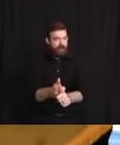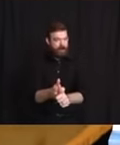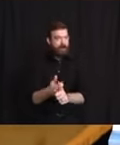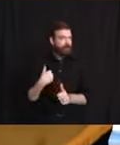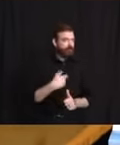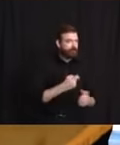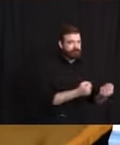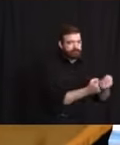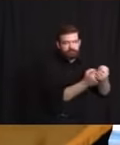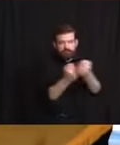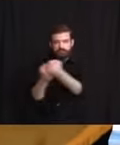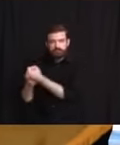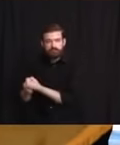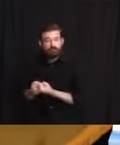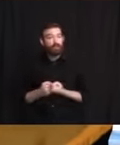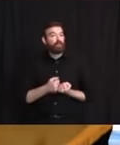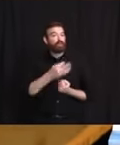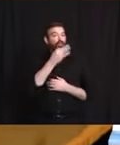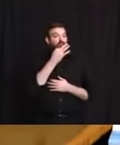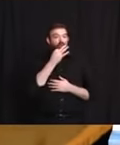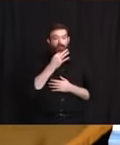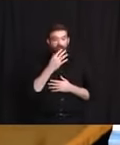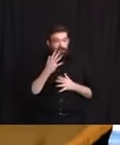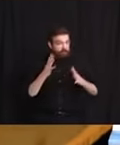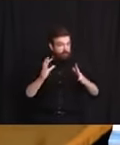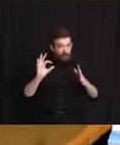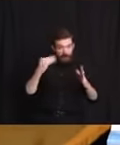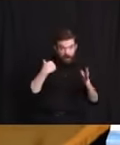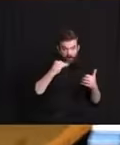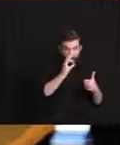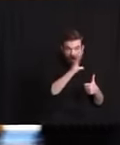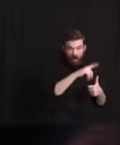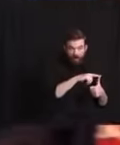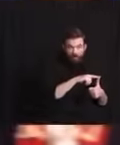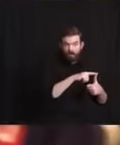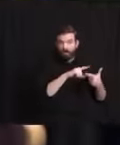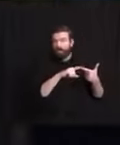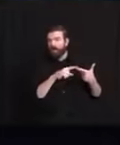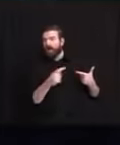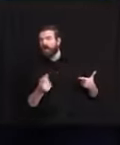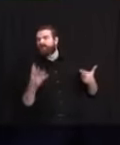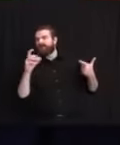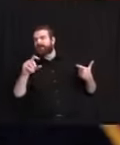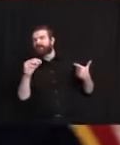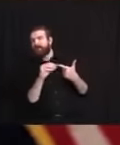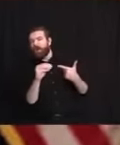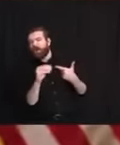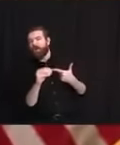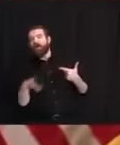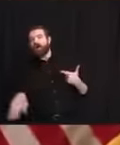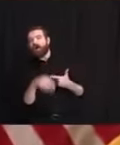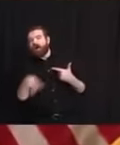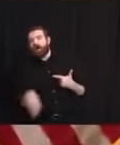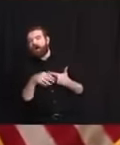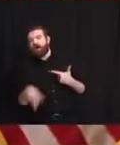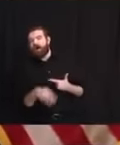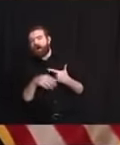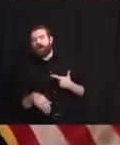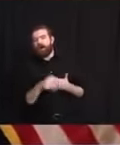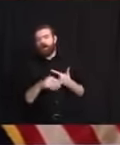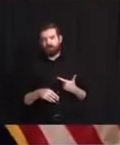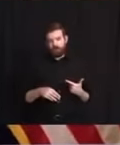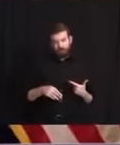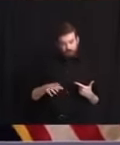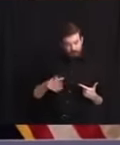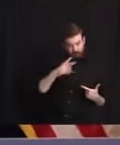how many we were on board and the timing. And it will be, I'm not sure it'll be June 1st, Elise, but it will be June something, and it